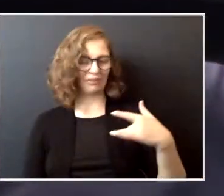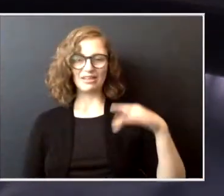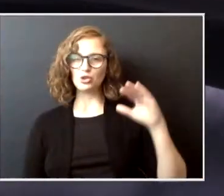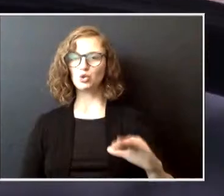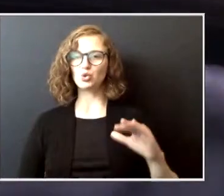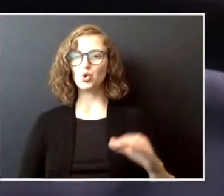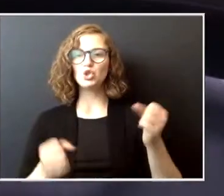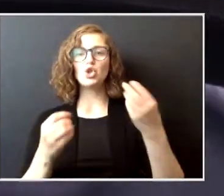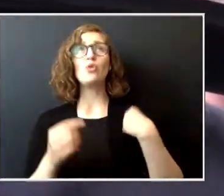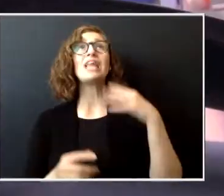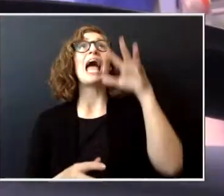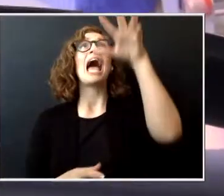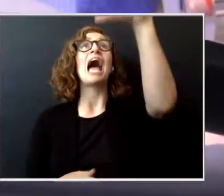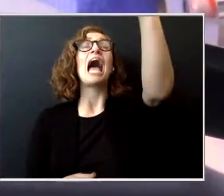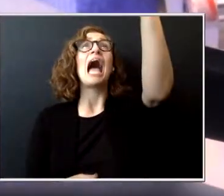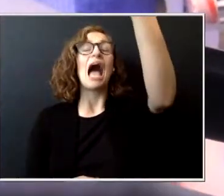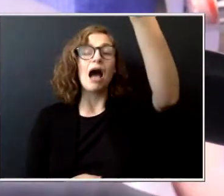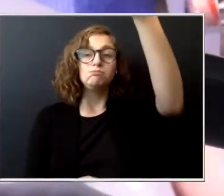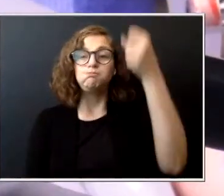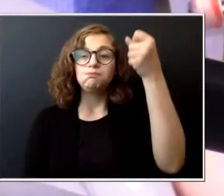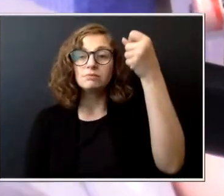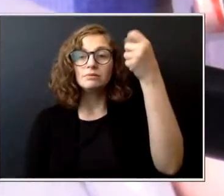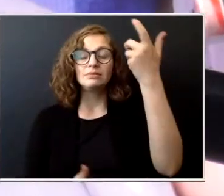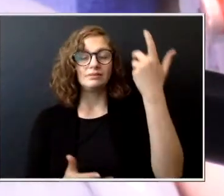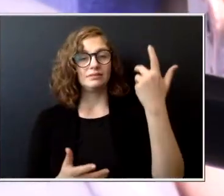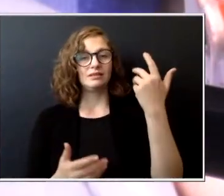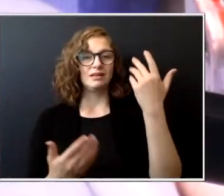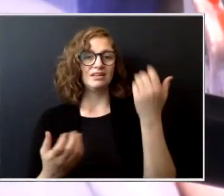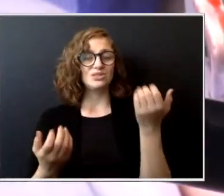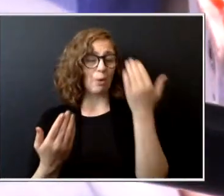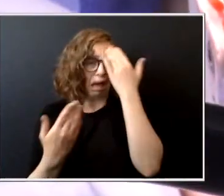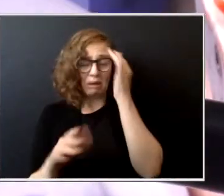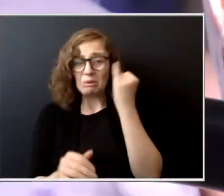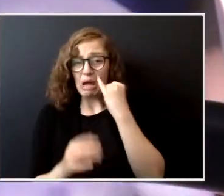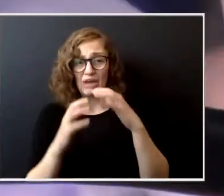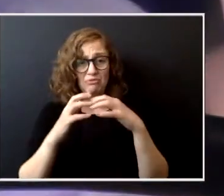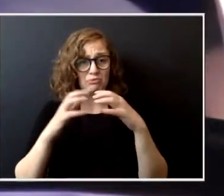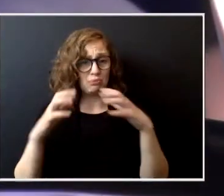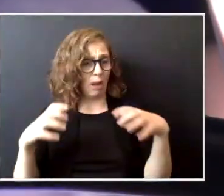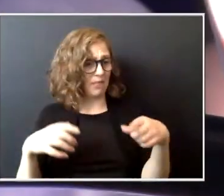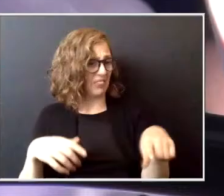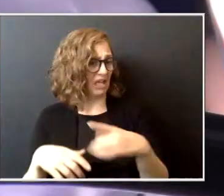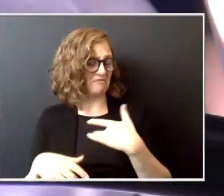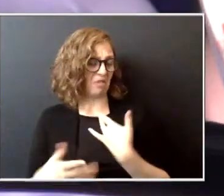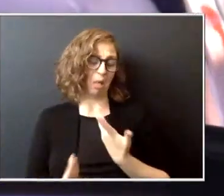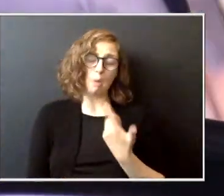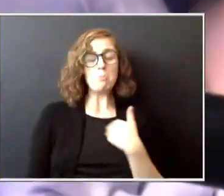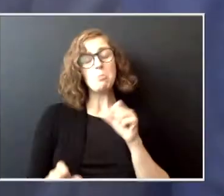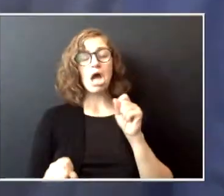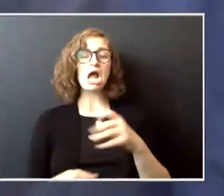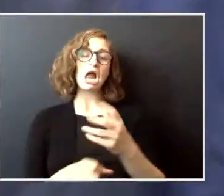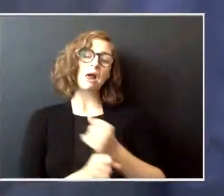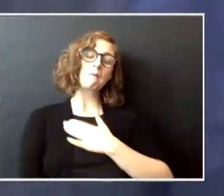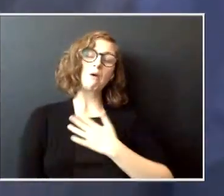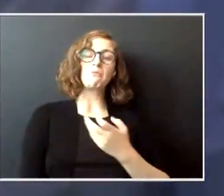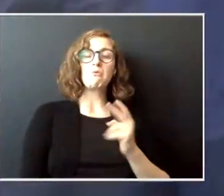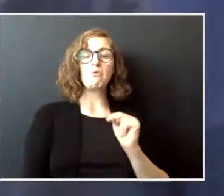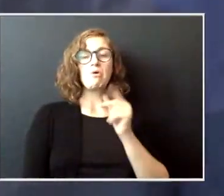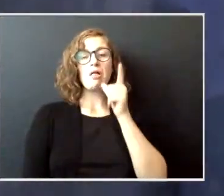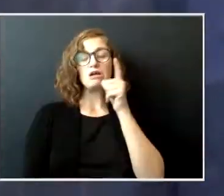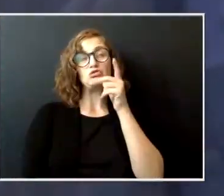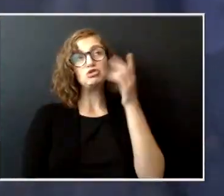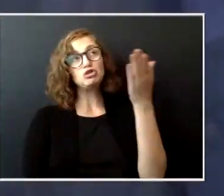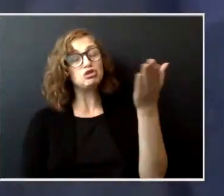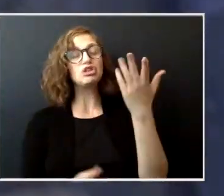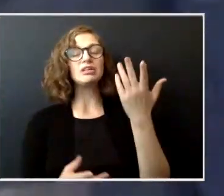ramen, they think they can get their own lunch. It's there and they don't appreciate that it's hot. Yeah. But it's very common. And of course, then you're